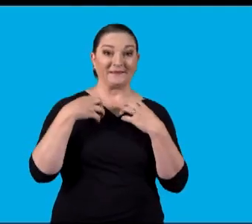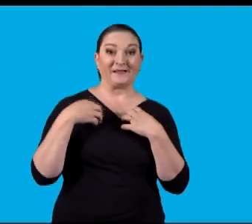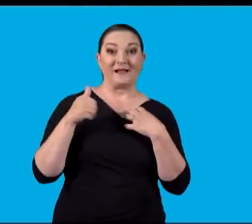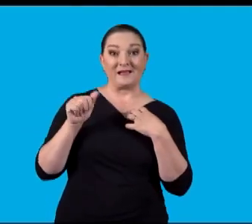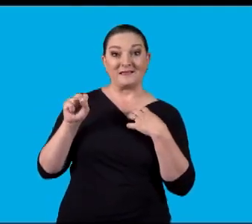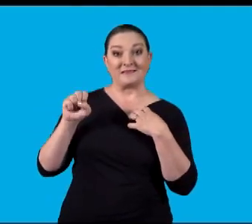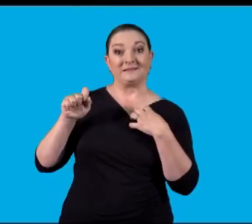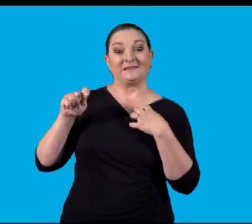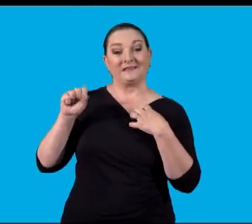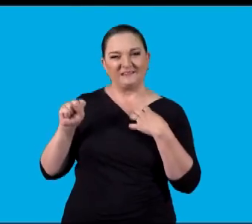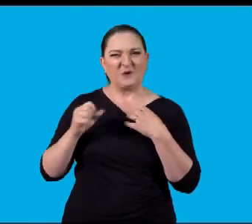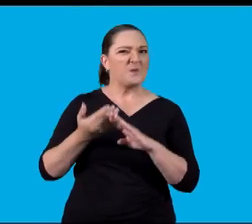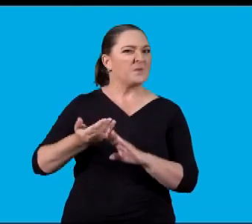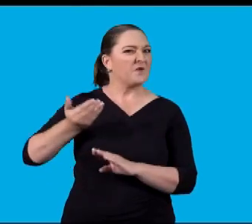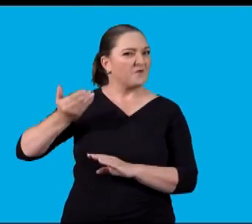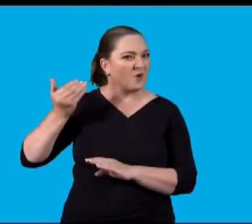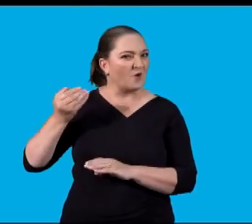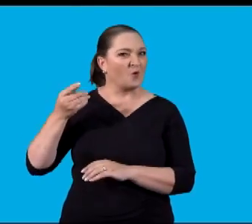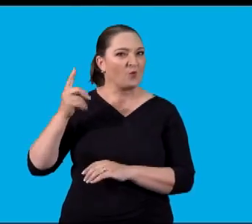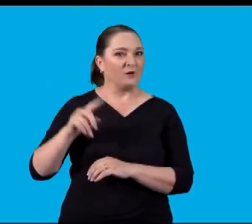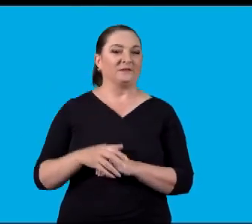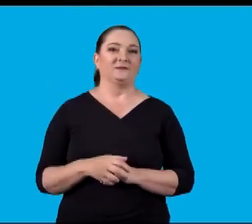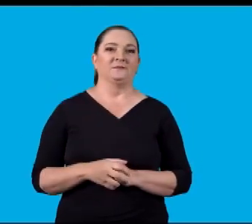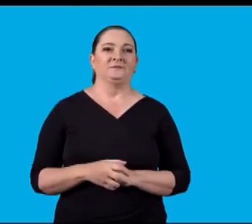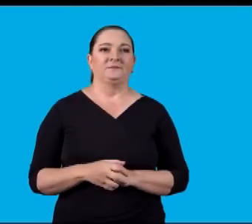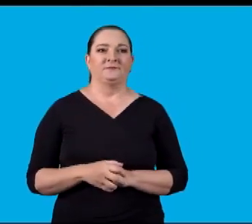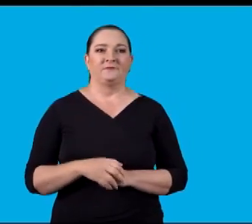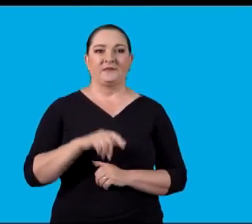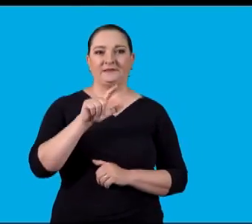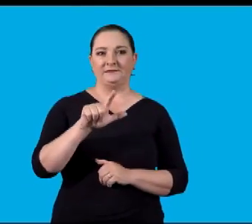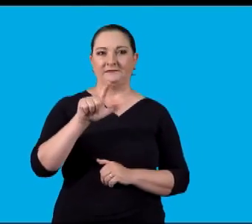So I'll say previous. Previous is what?